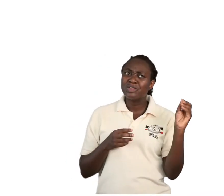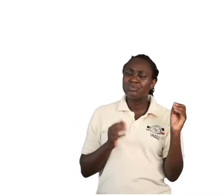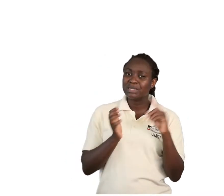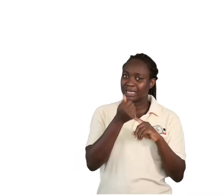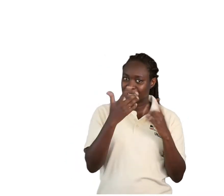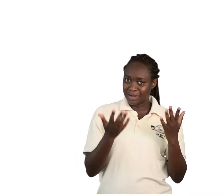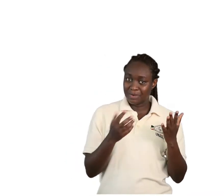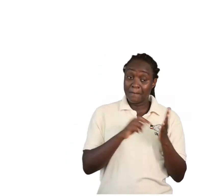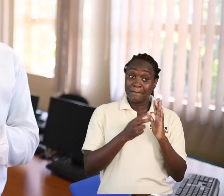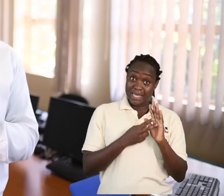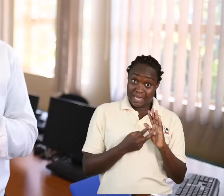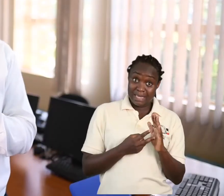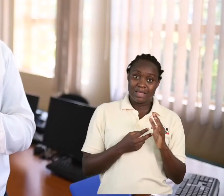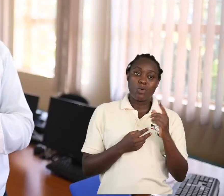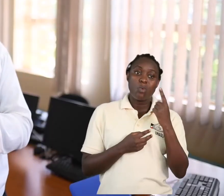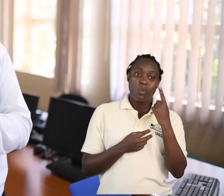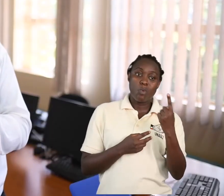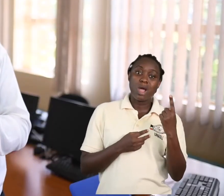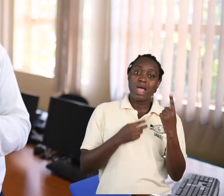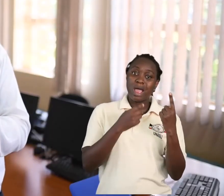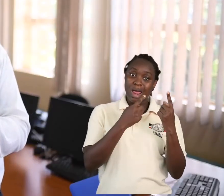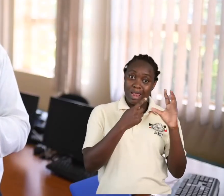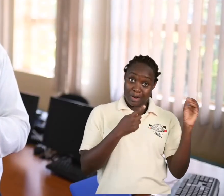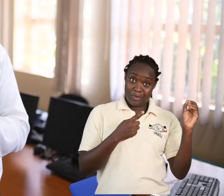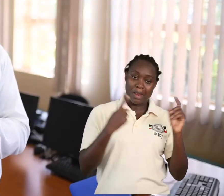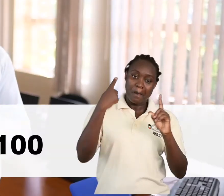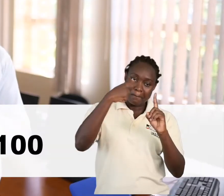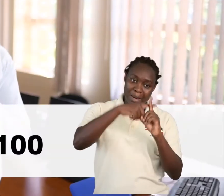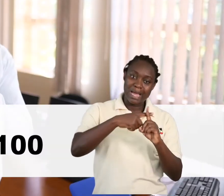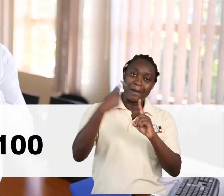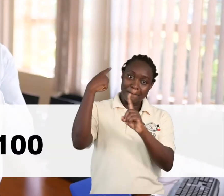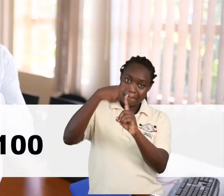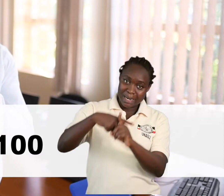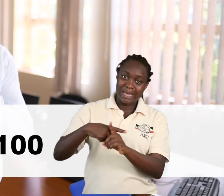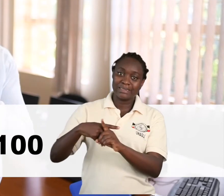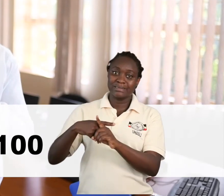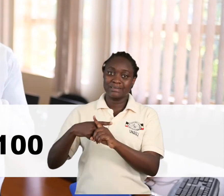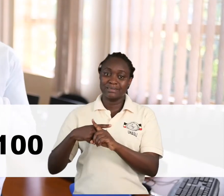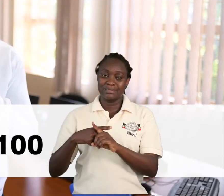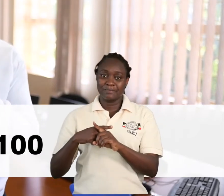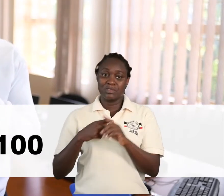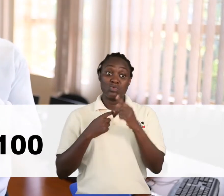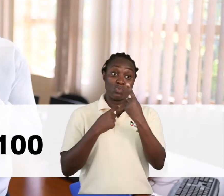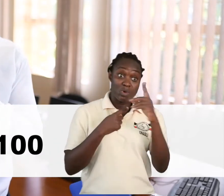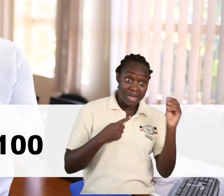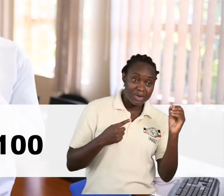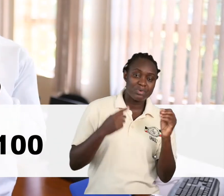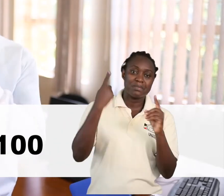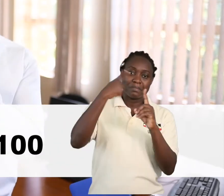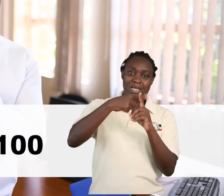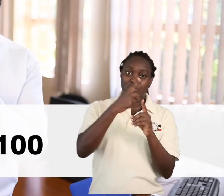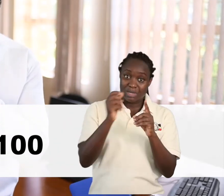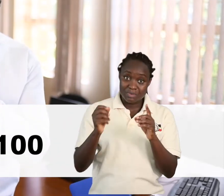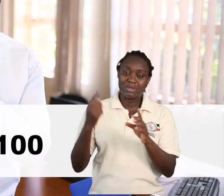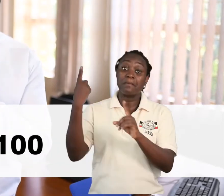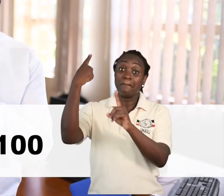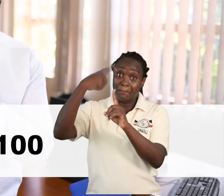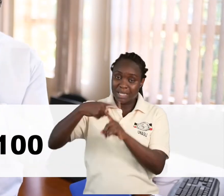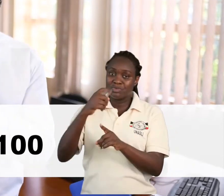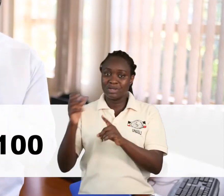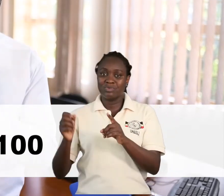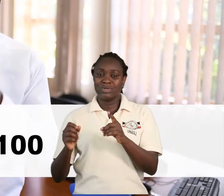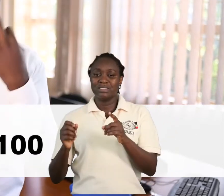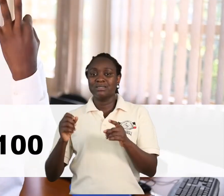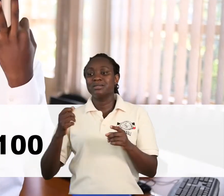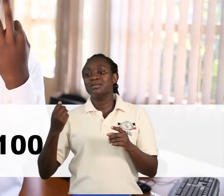add 100 to get 300. If you had a 100 plus 100 plus 100.